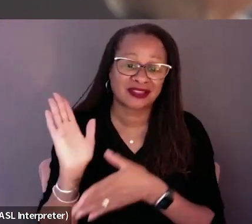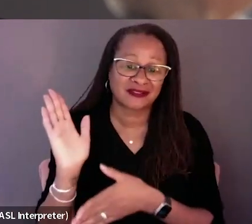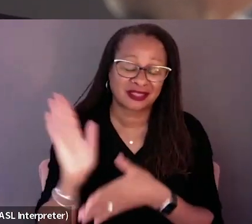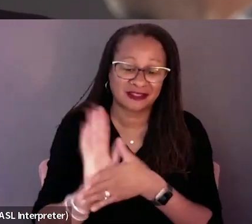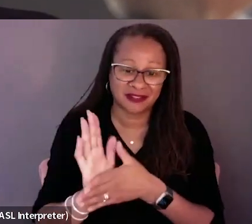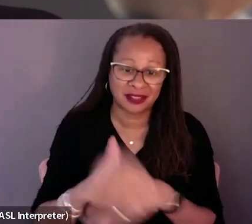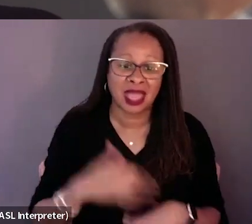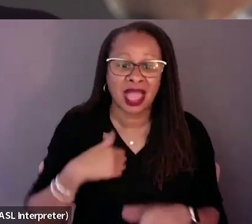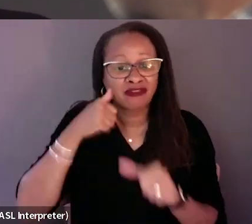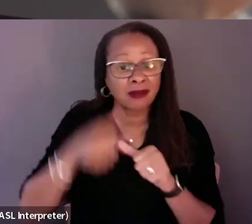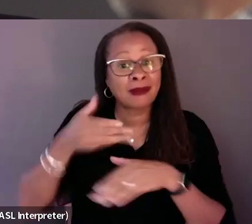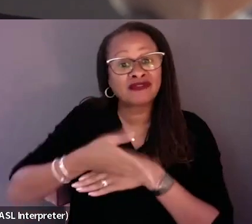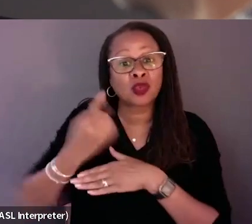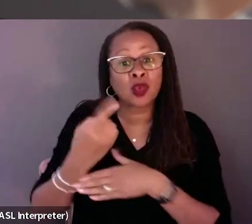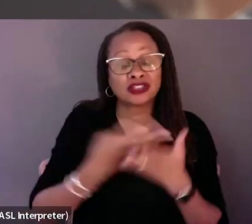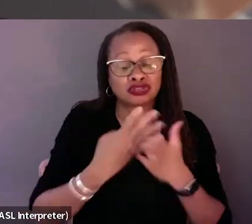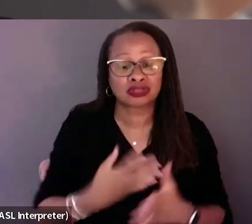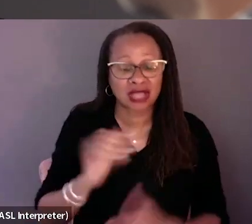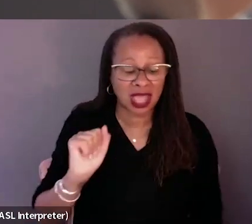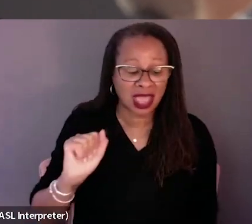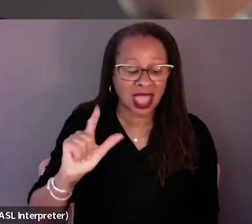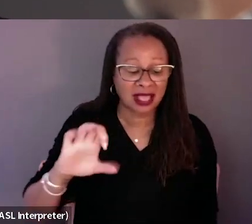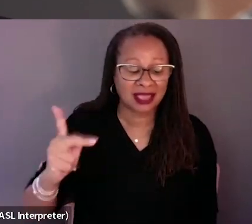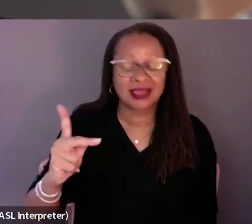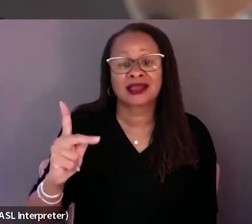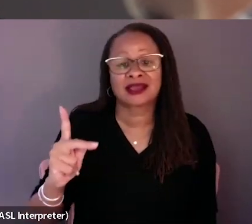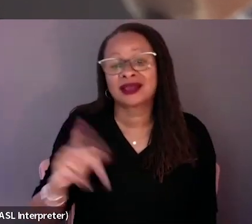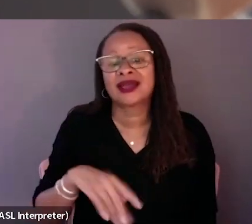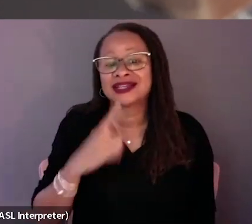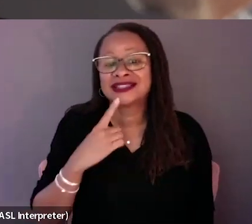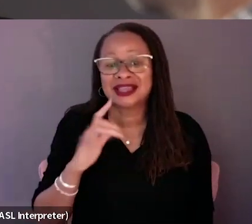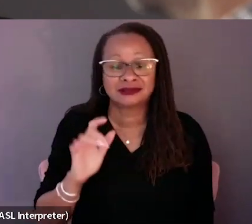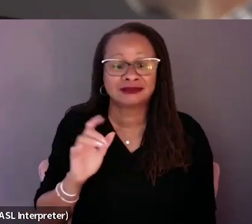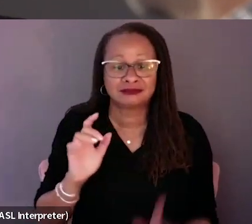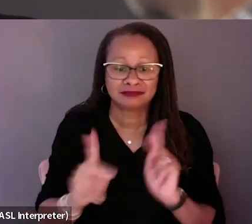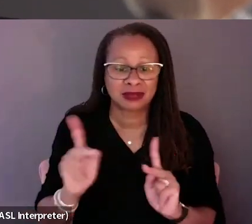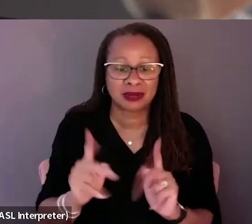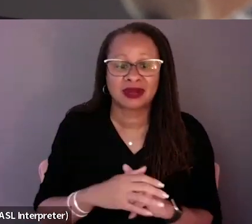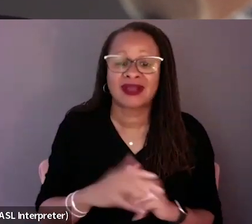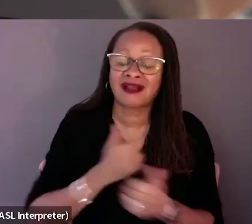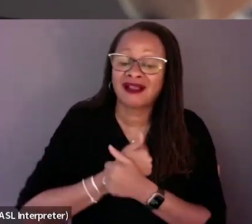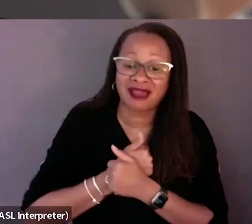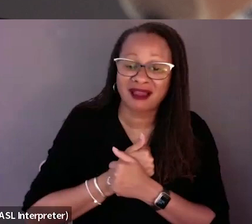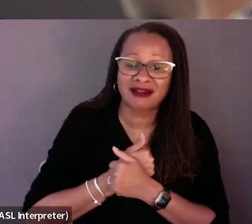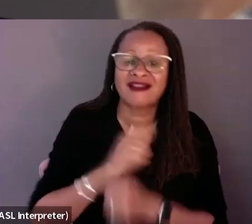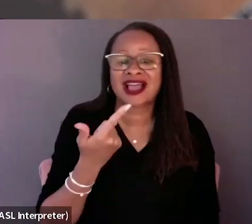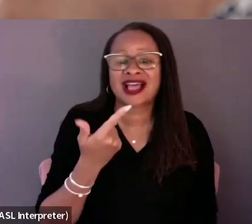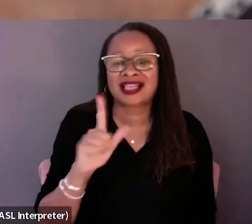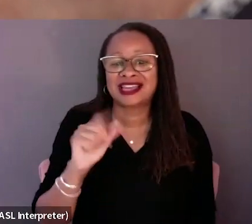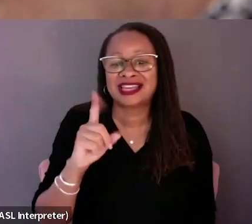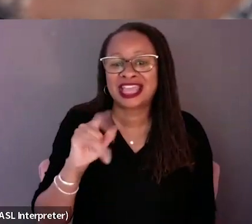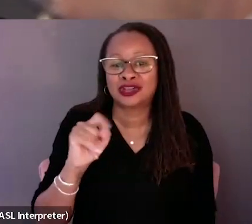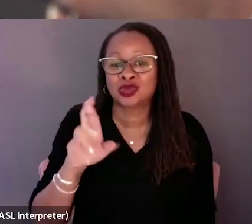remember after one of the screenings, Alex Gadziev like said that people also loved gladiators